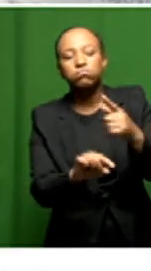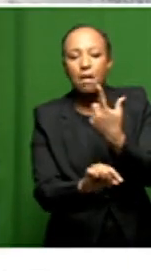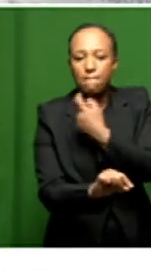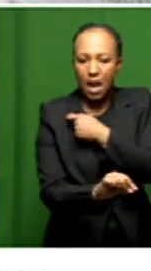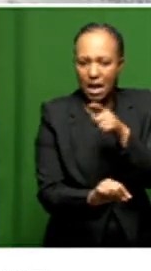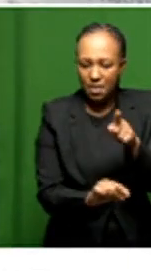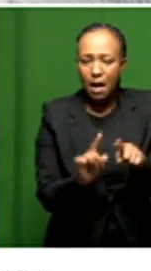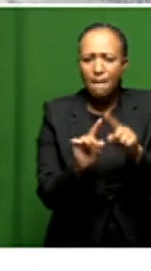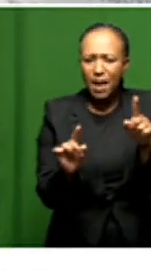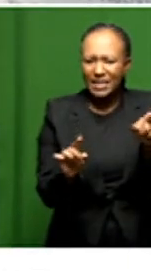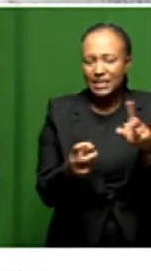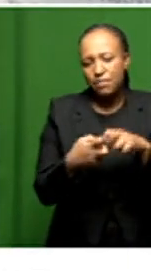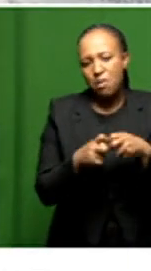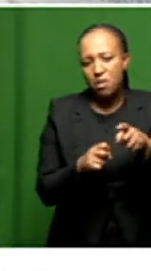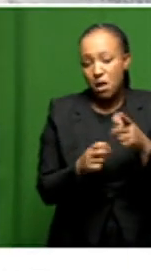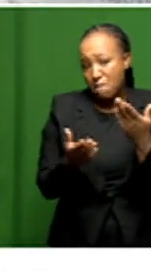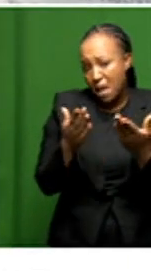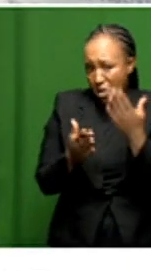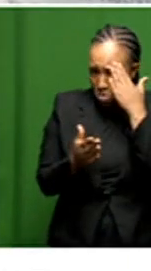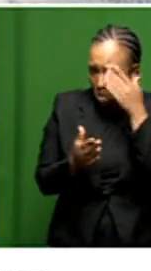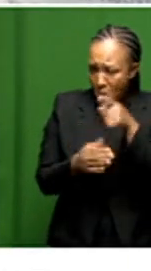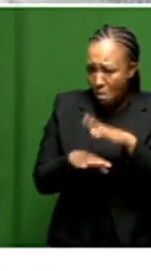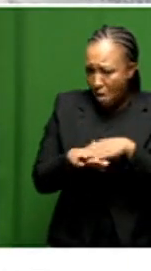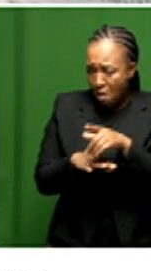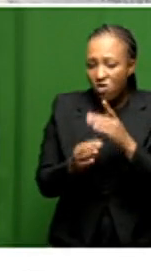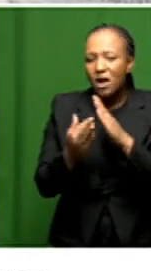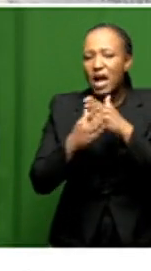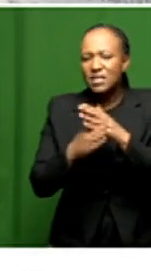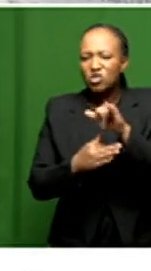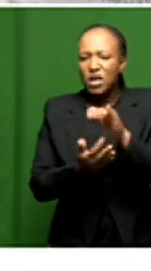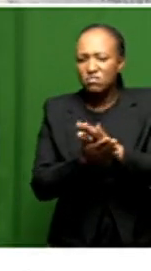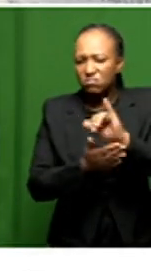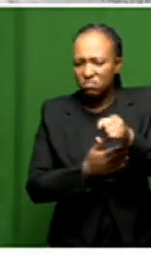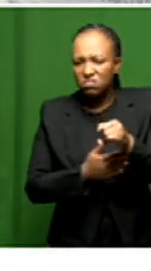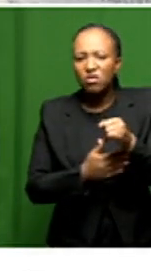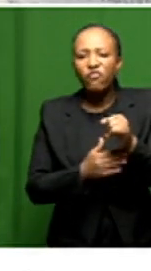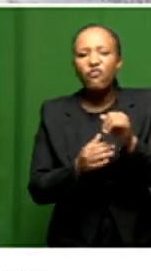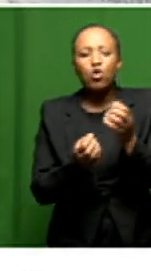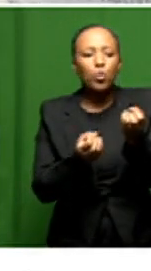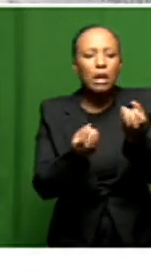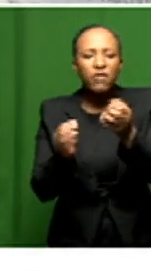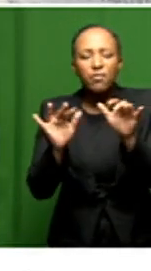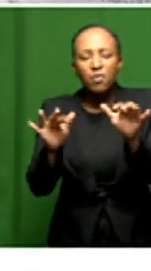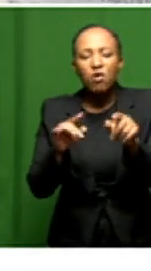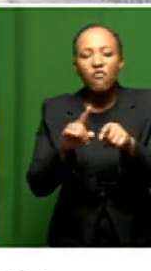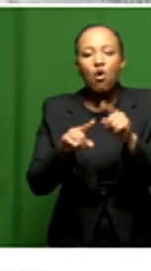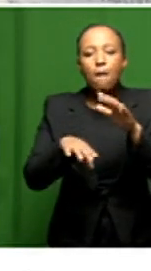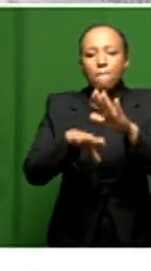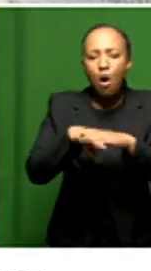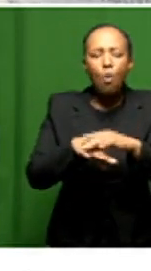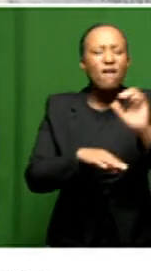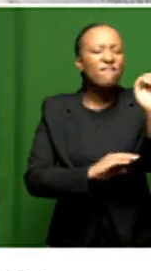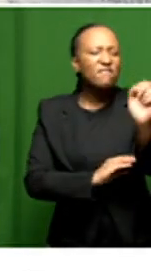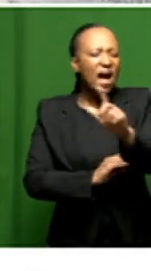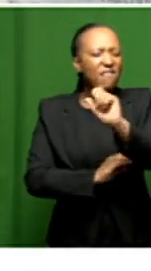to be a bit of a problem. So perhaps you know more about that, and access to the Johnson & Johnson, getting it out there into the much more far